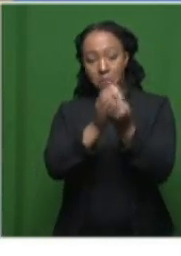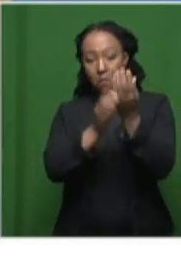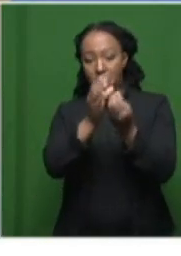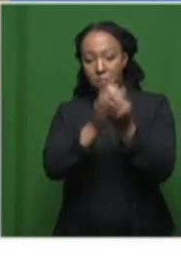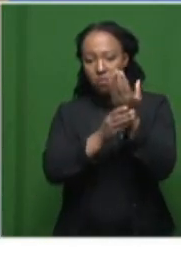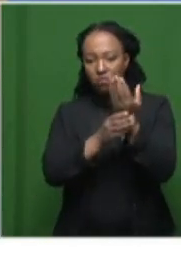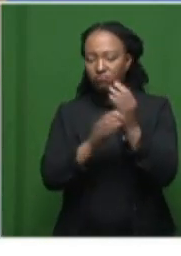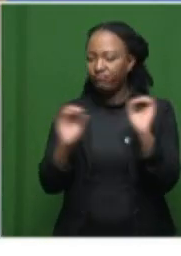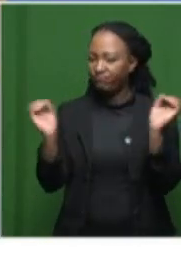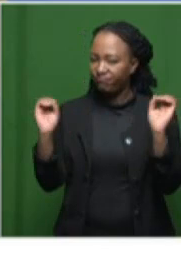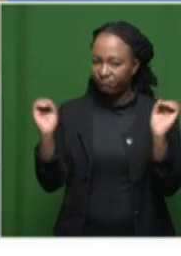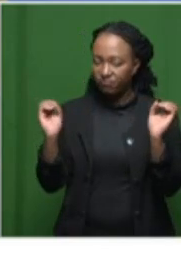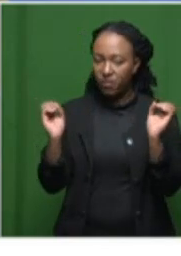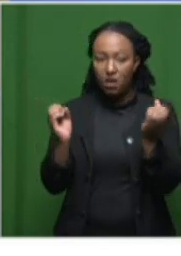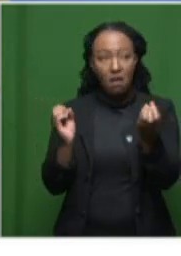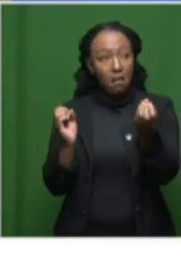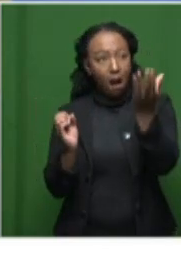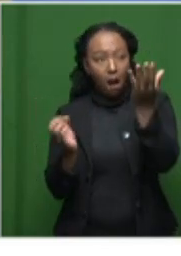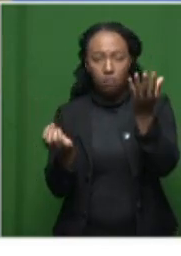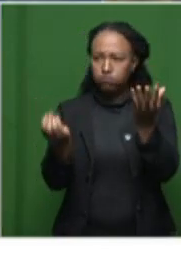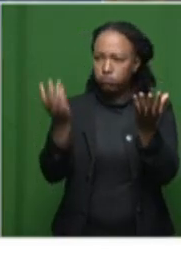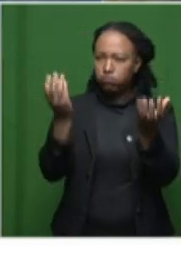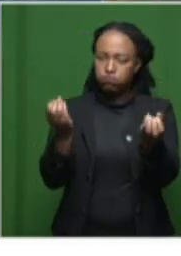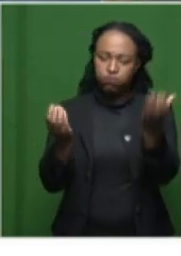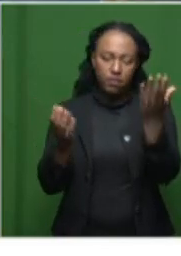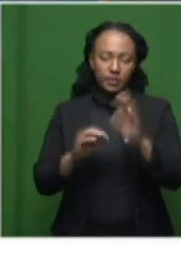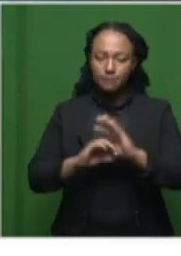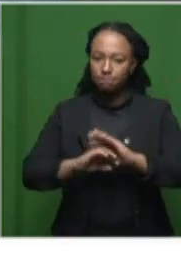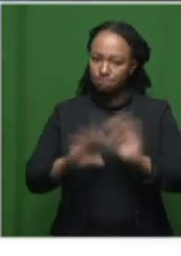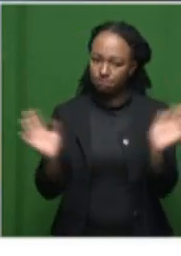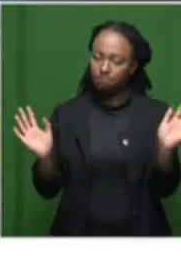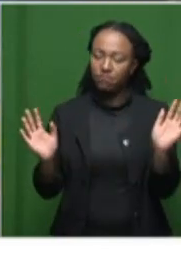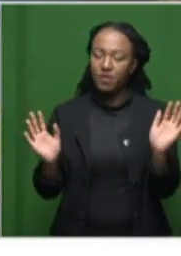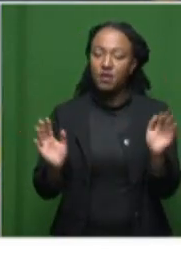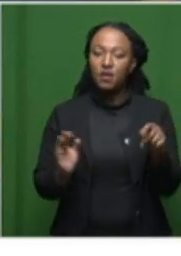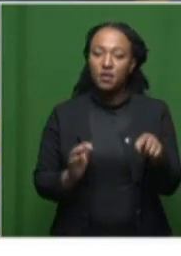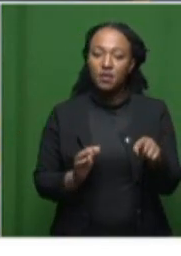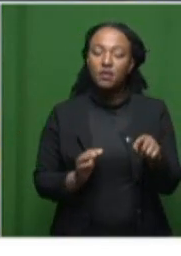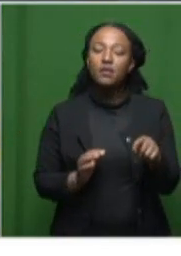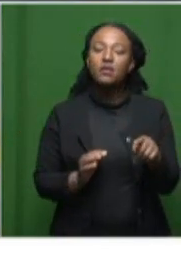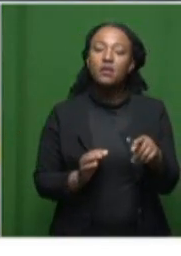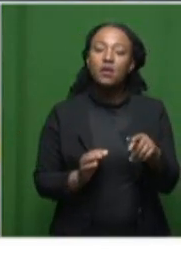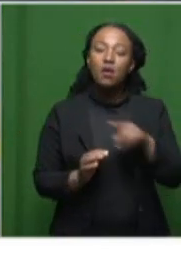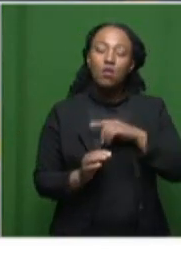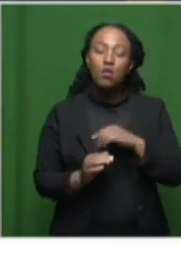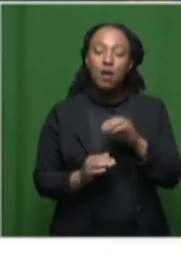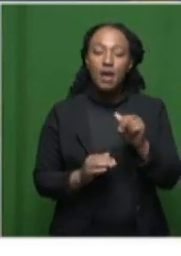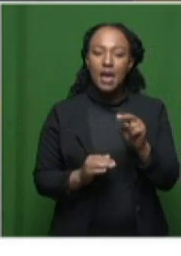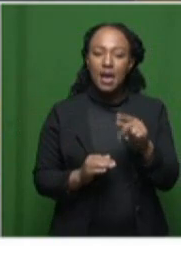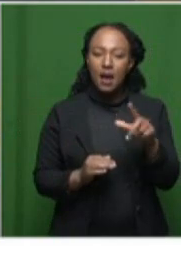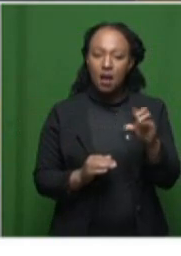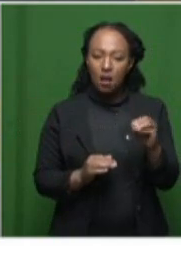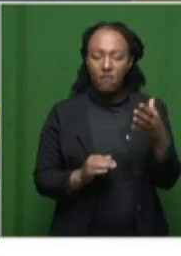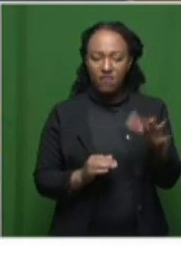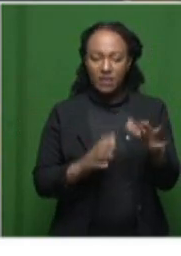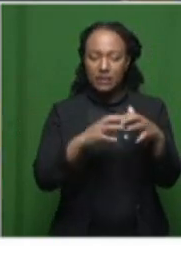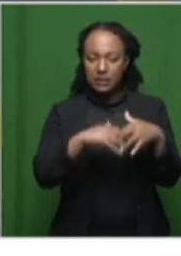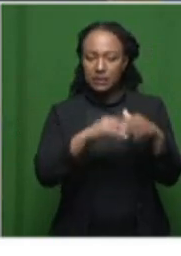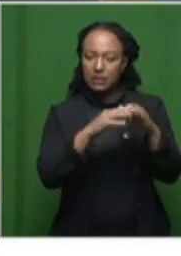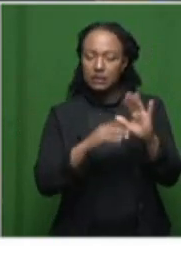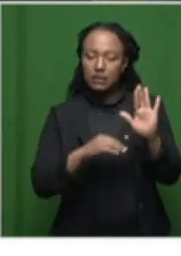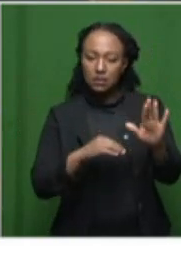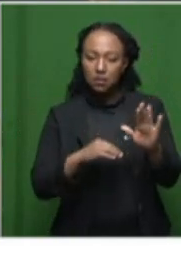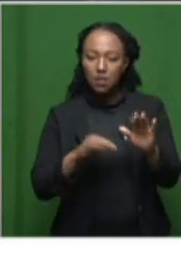about, becoming carbon neutral. And this is what Anglo has done, their latest baby. So to